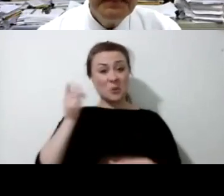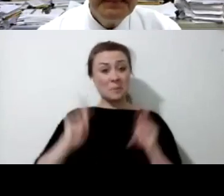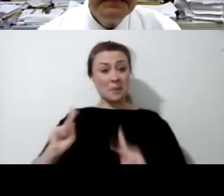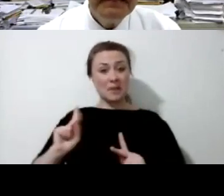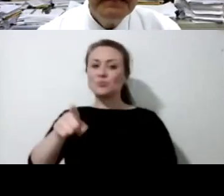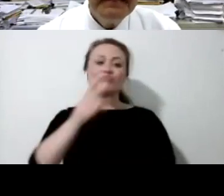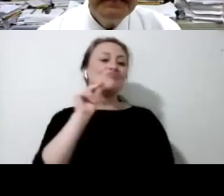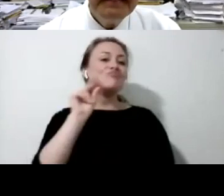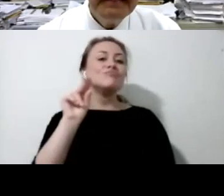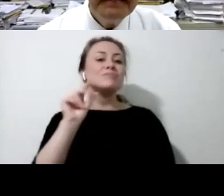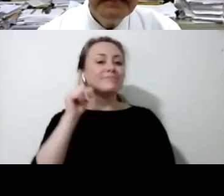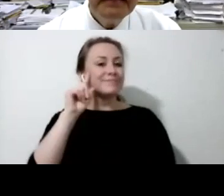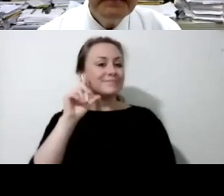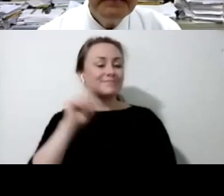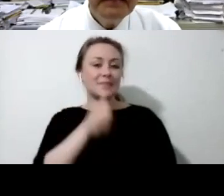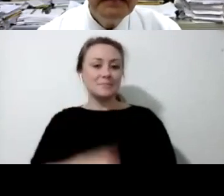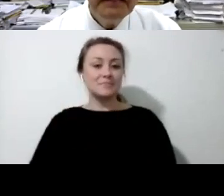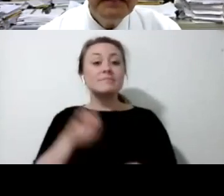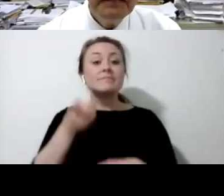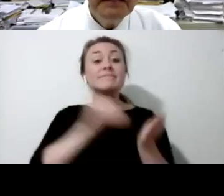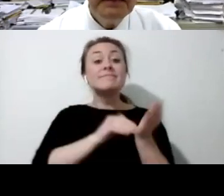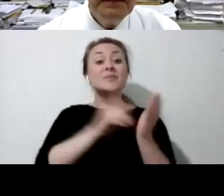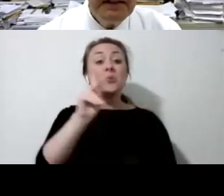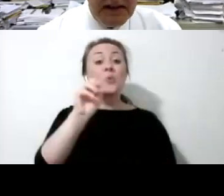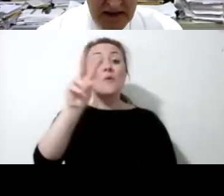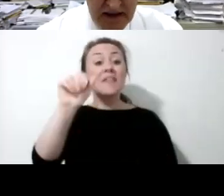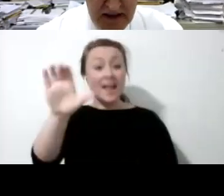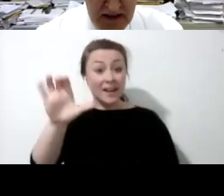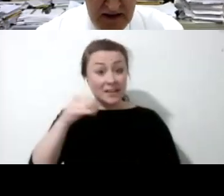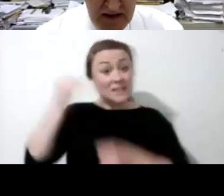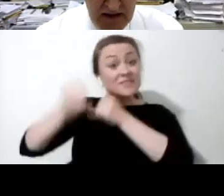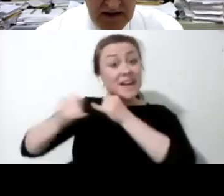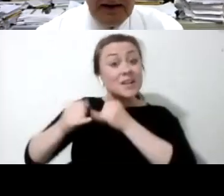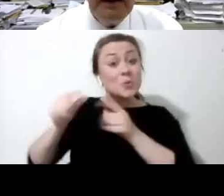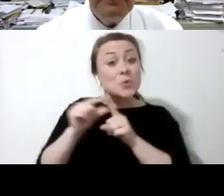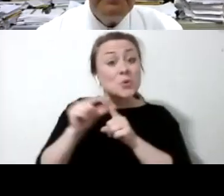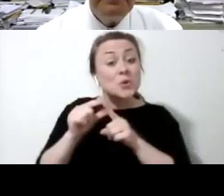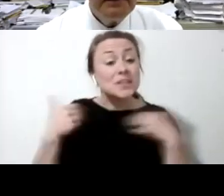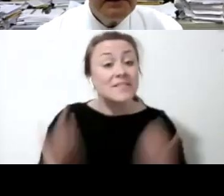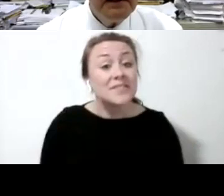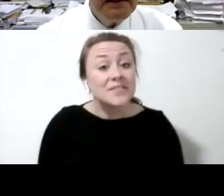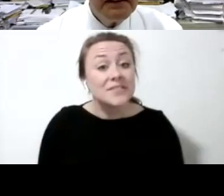All right. Dr. Kovac, any last words before we stop recording?